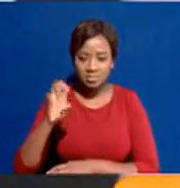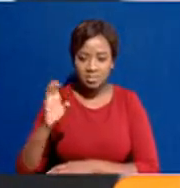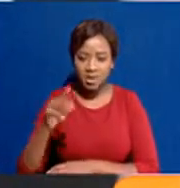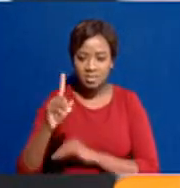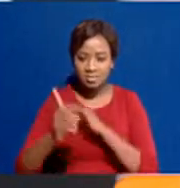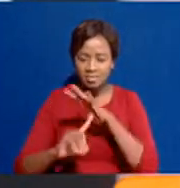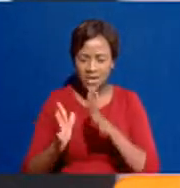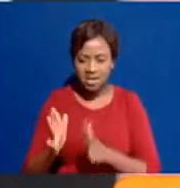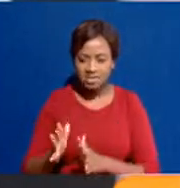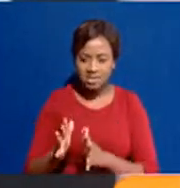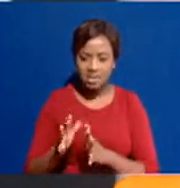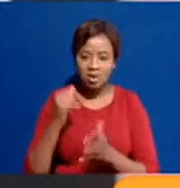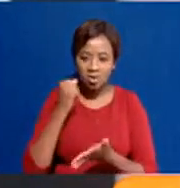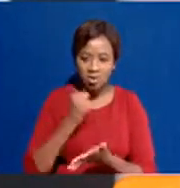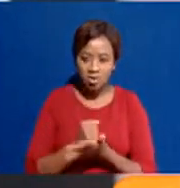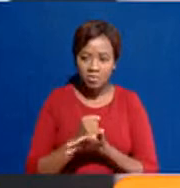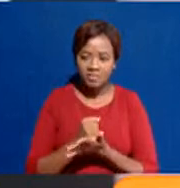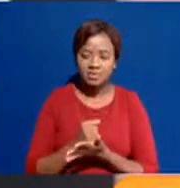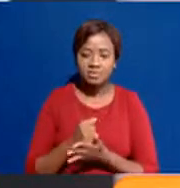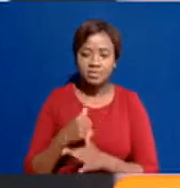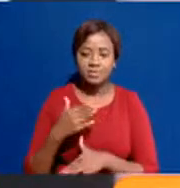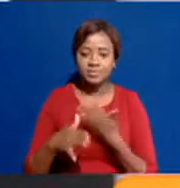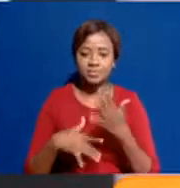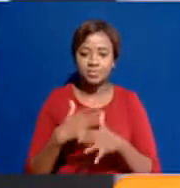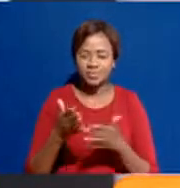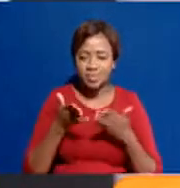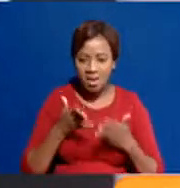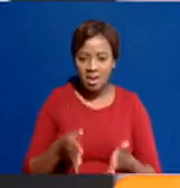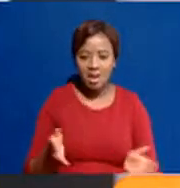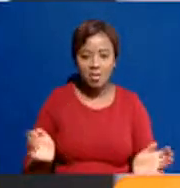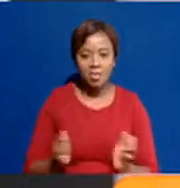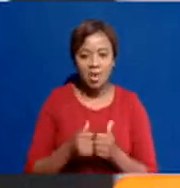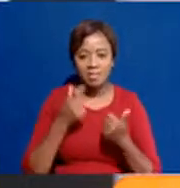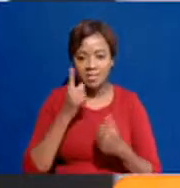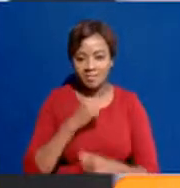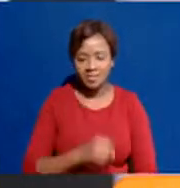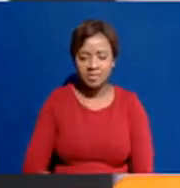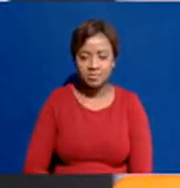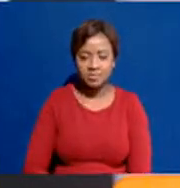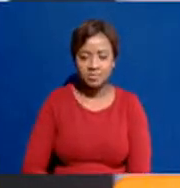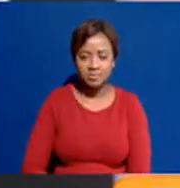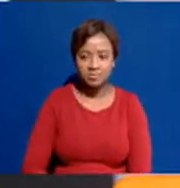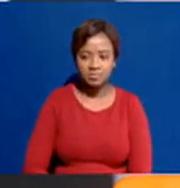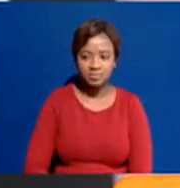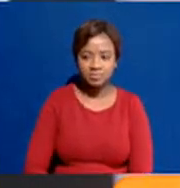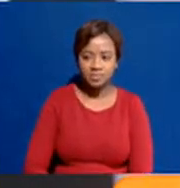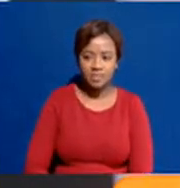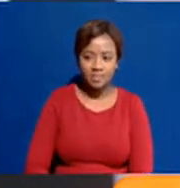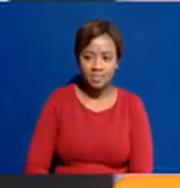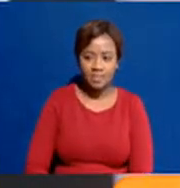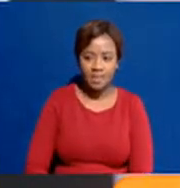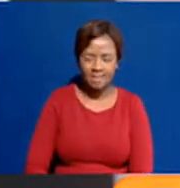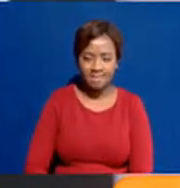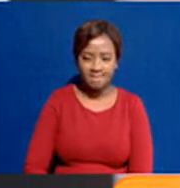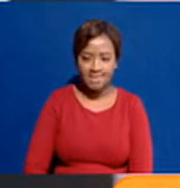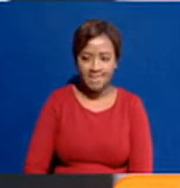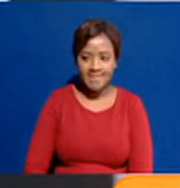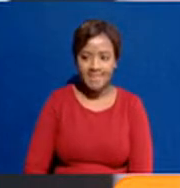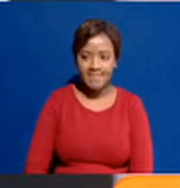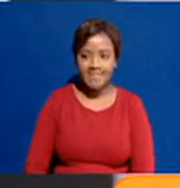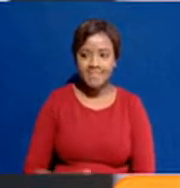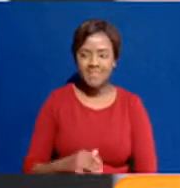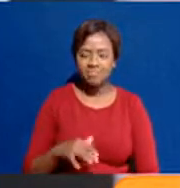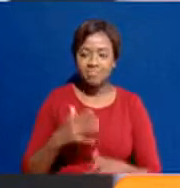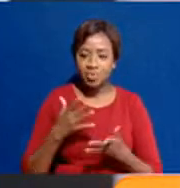prime ministers that led now to what we had, Serikali Mahuluti, we used to call it that in Swahili. And then now we come all the way down